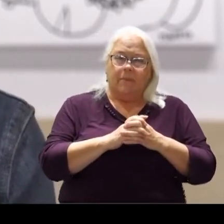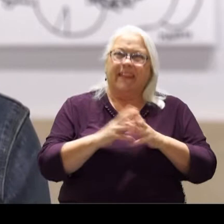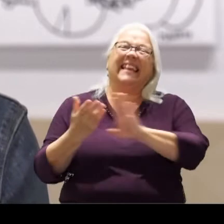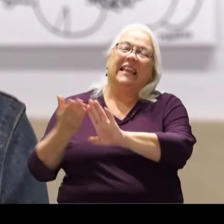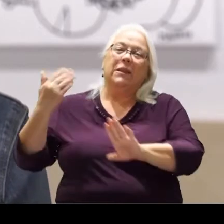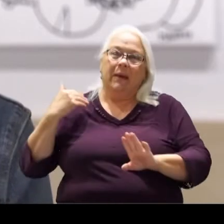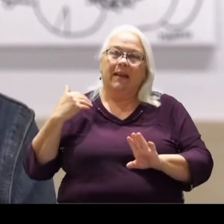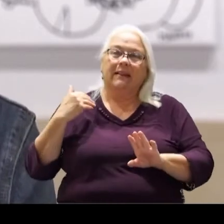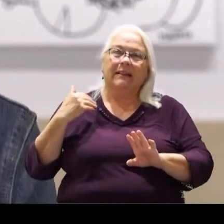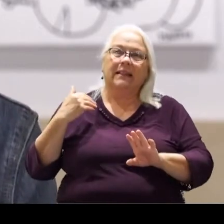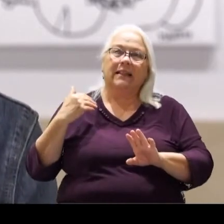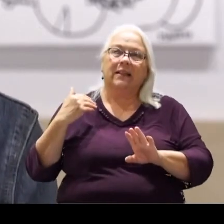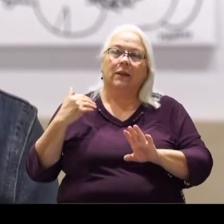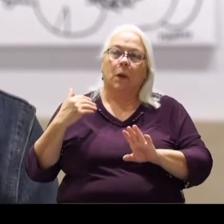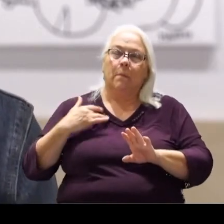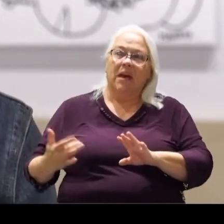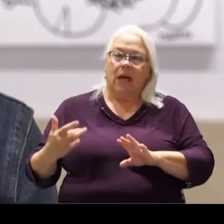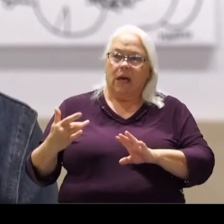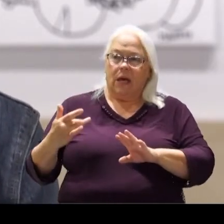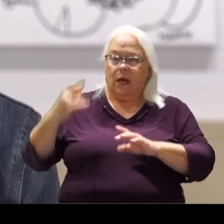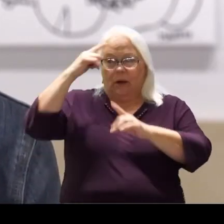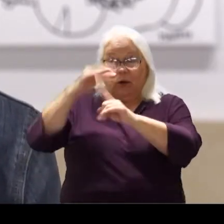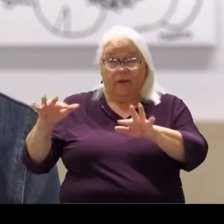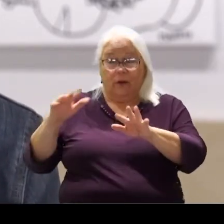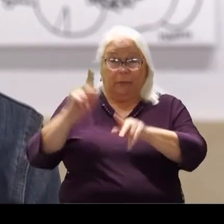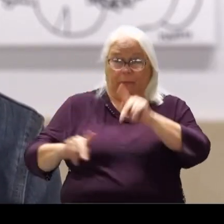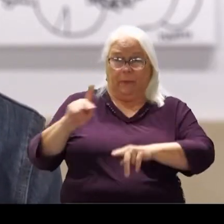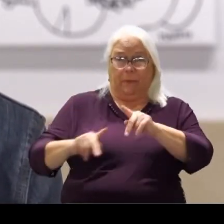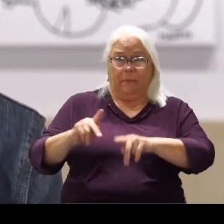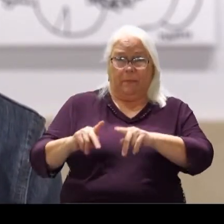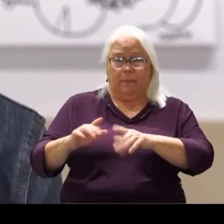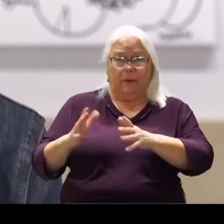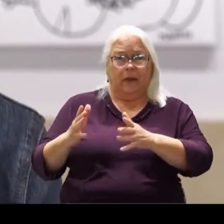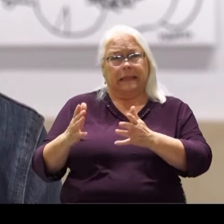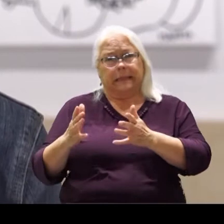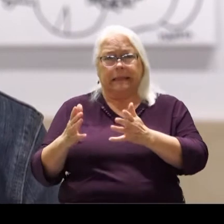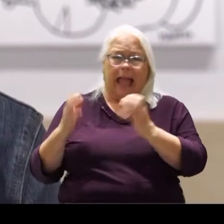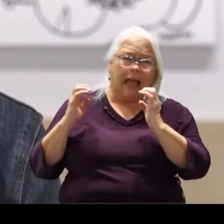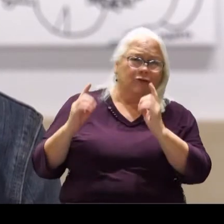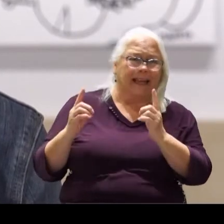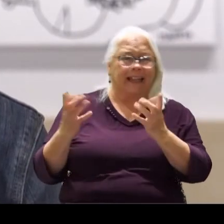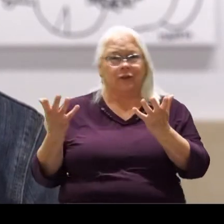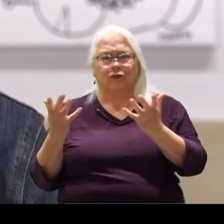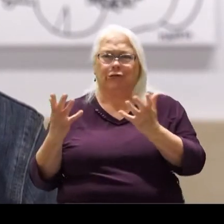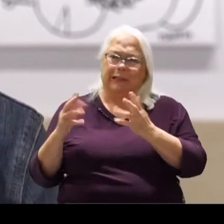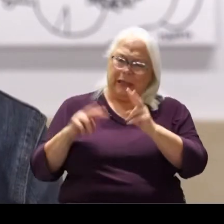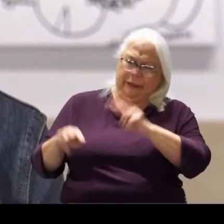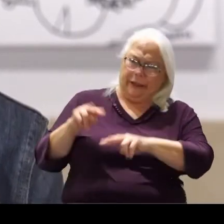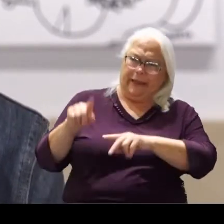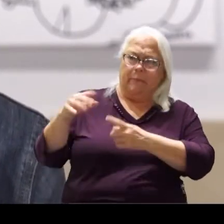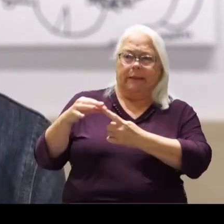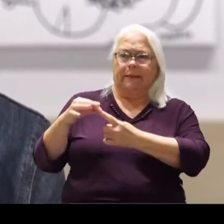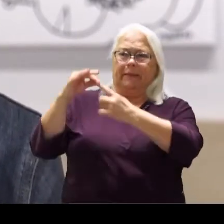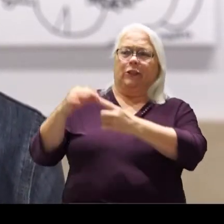I would say in the past, individuals that were neurodiverse and